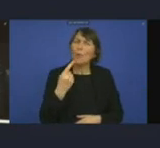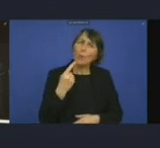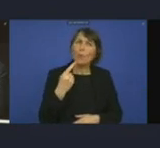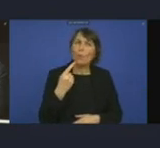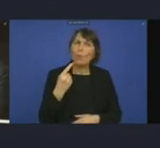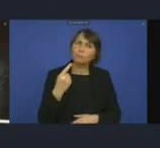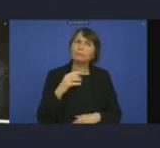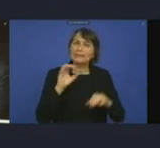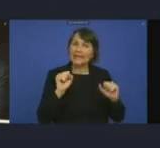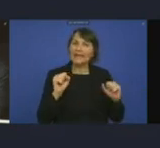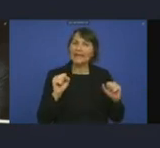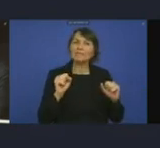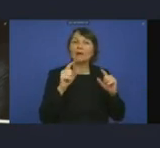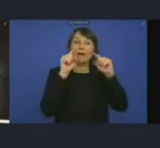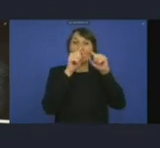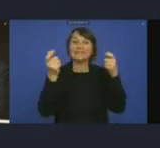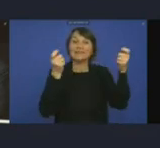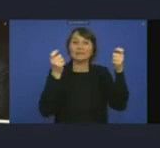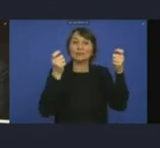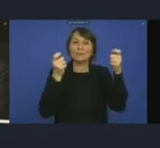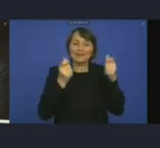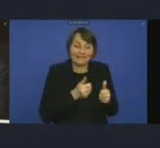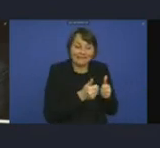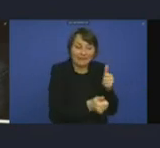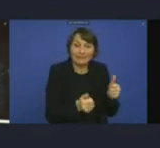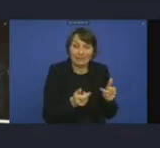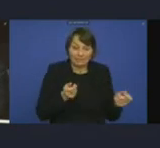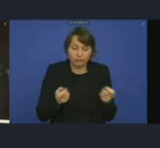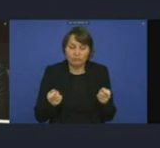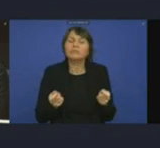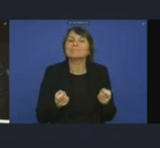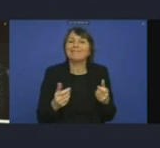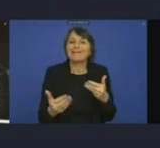organizations. That's an argument. On the other side,